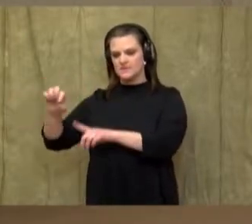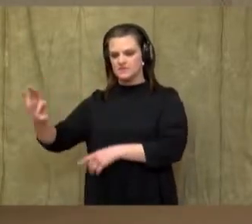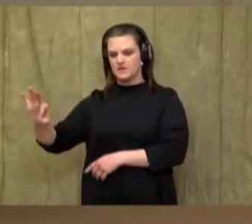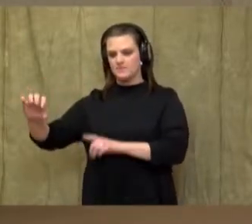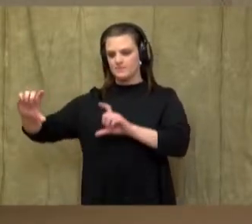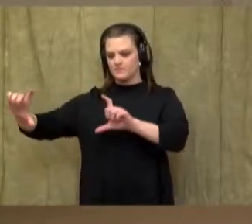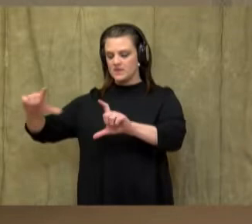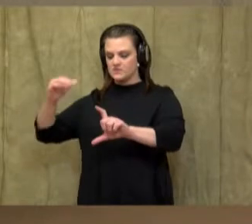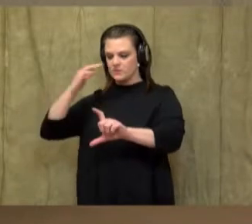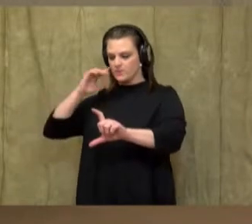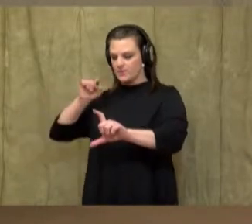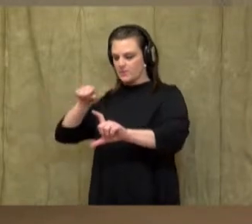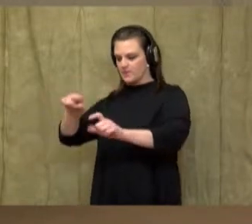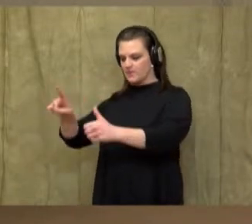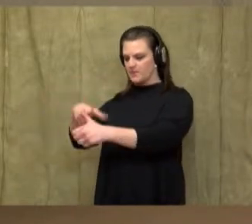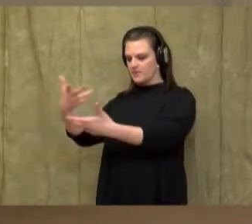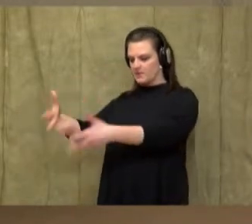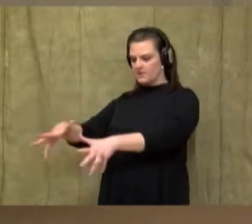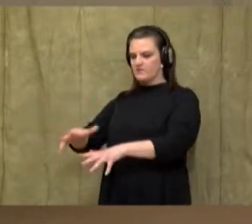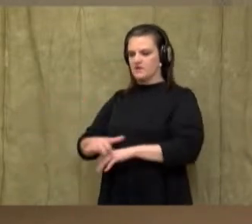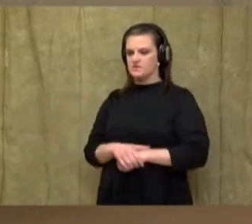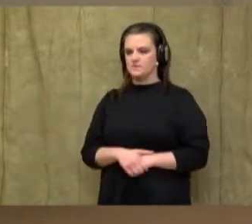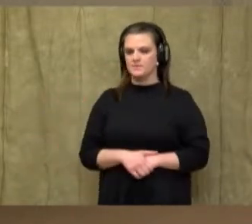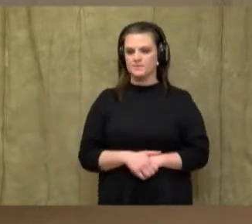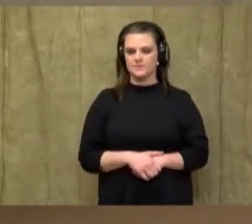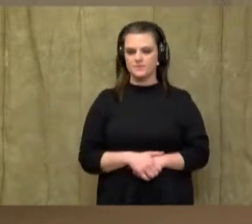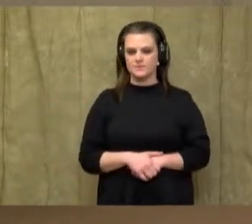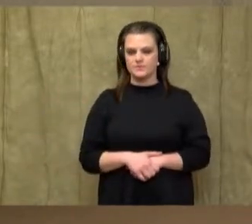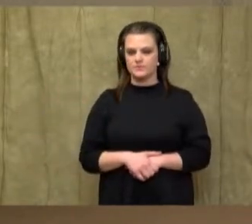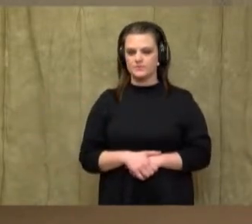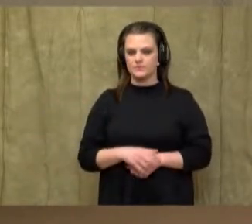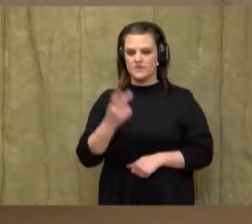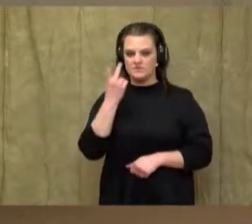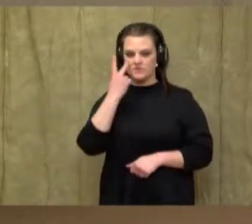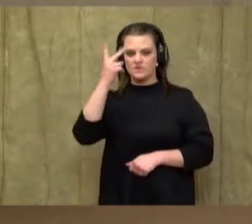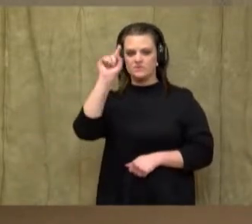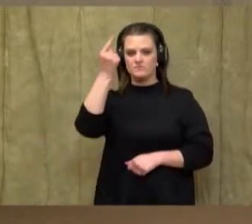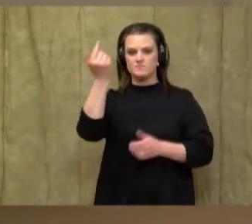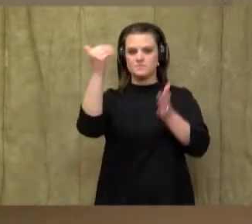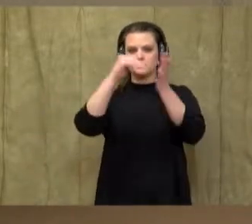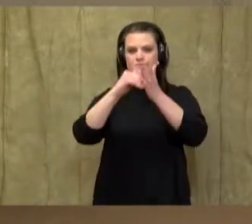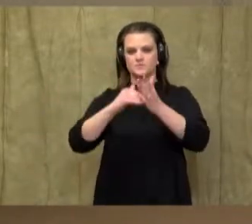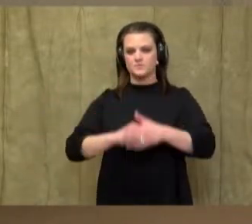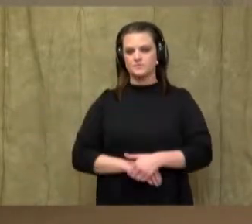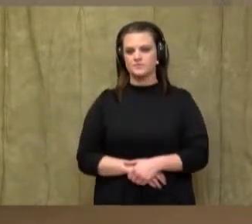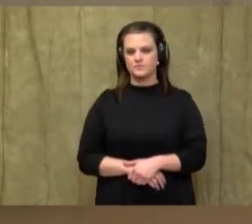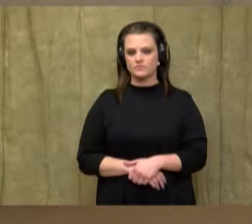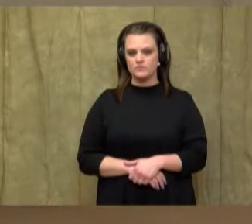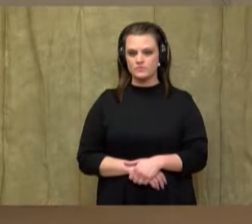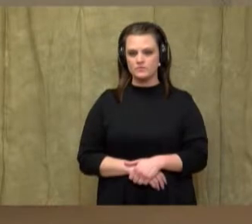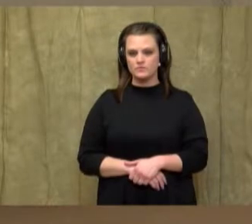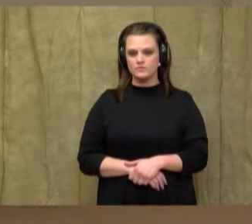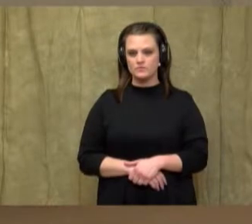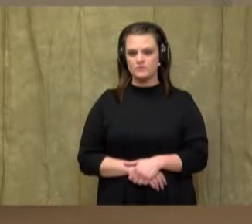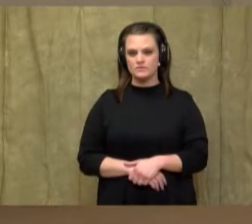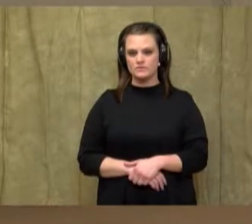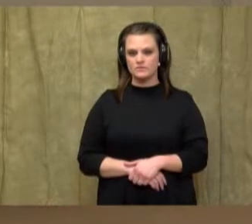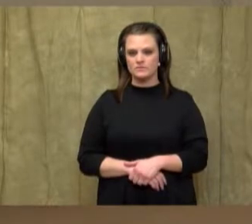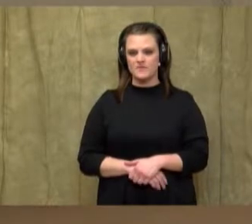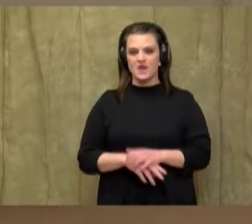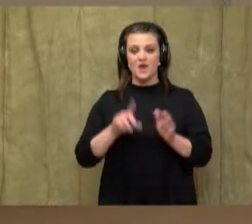way I know I do it first. I want you to go back up here for just a minute. Notice I have this